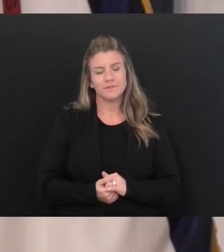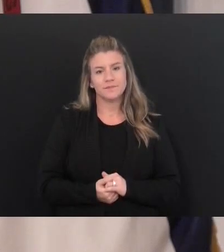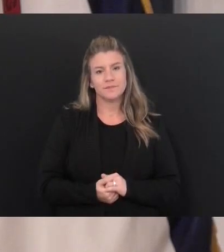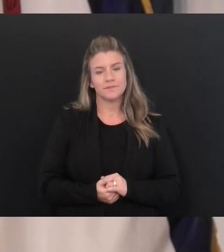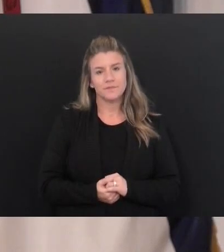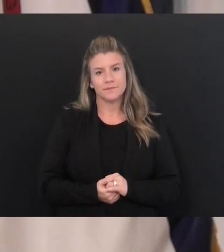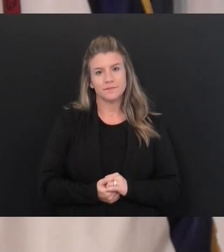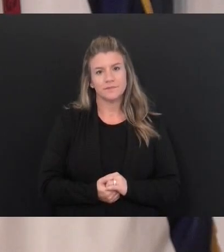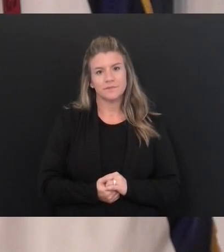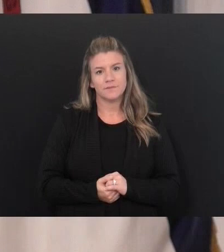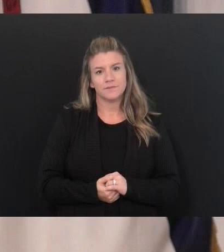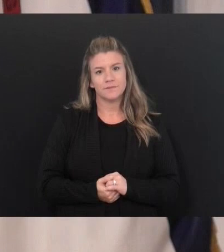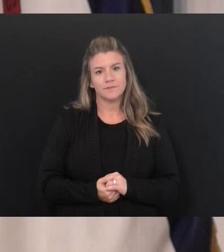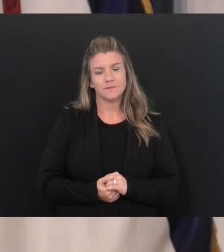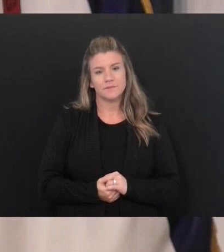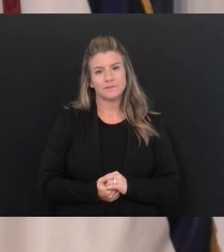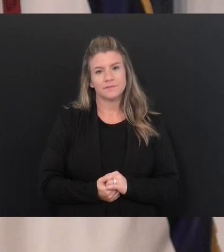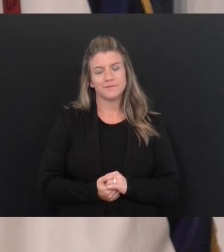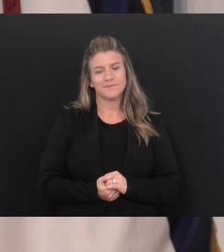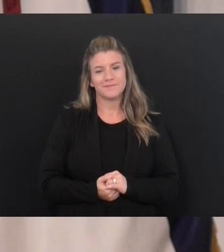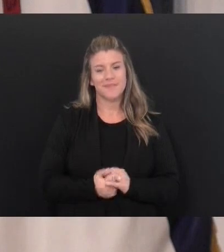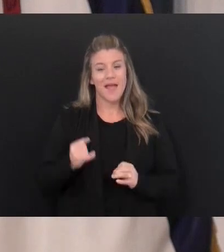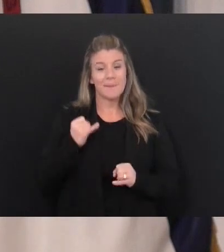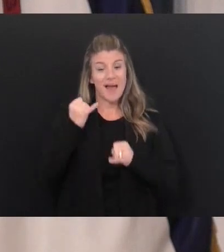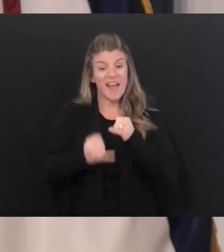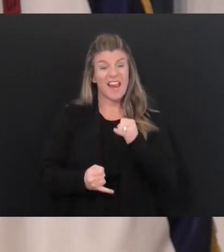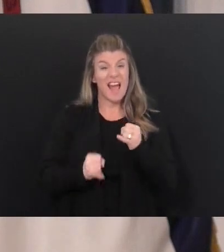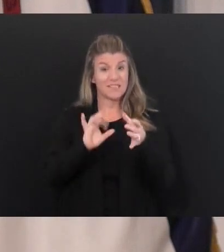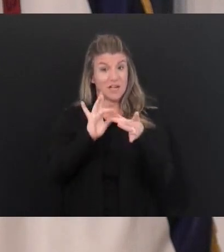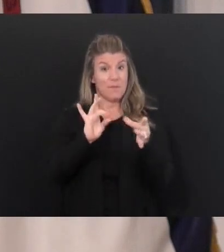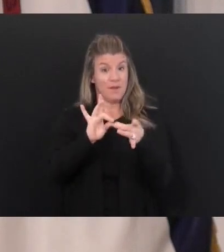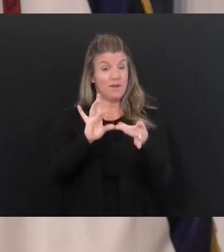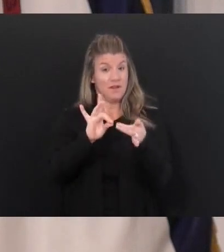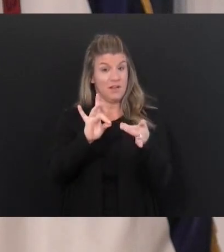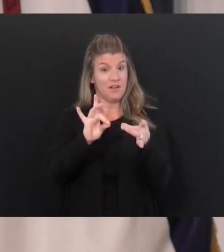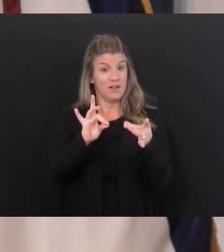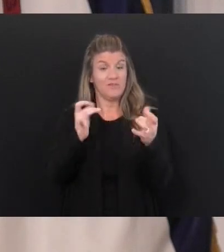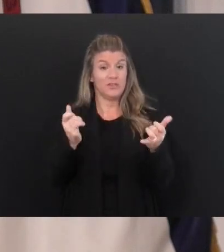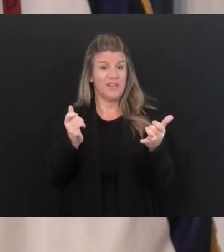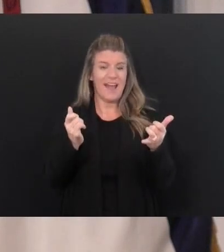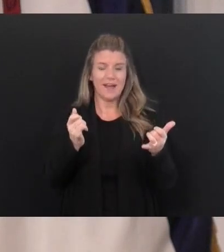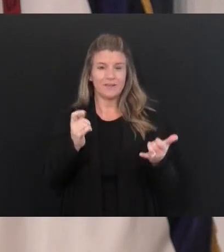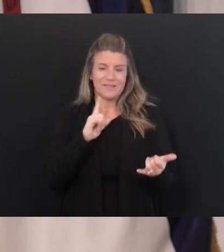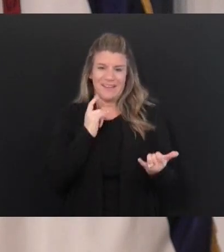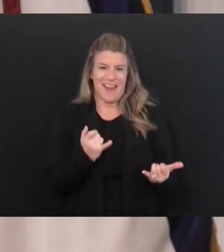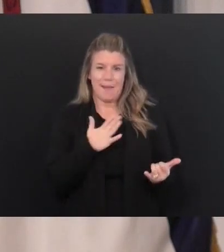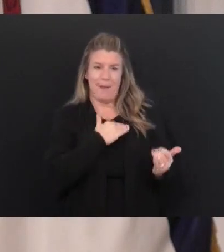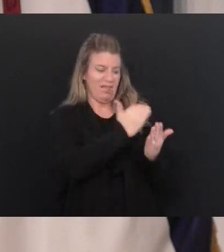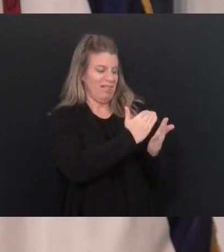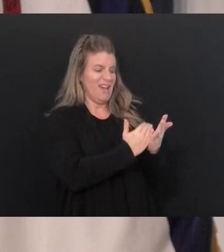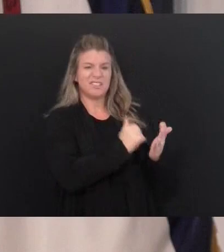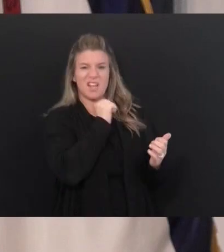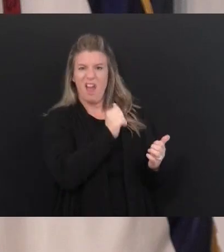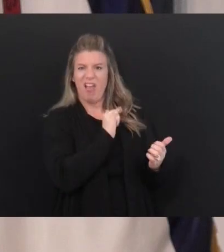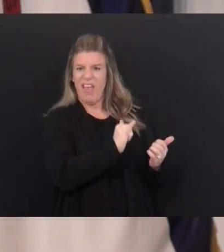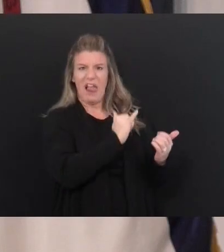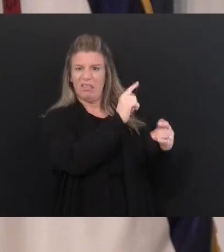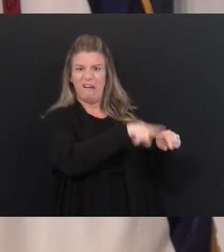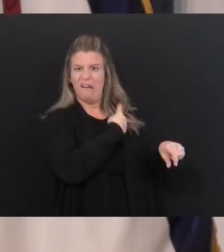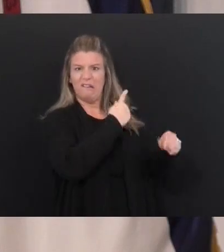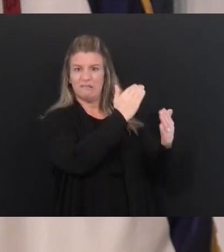I guess the last thing that I have on my list, and like I said, it's not very big, is